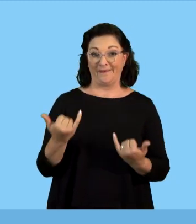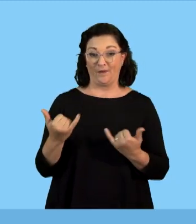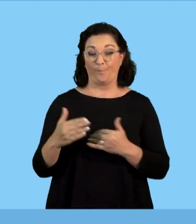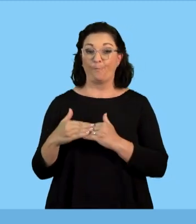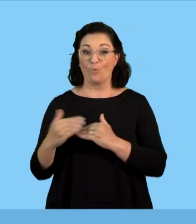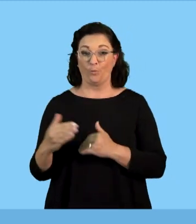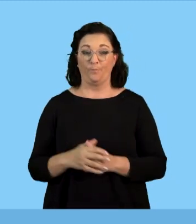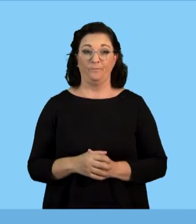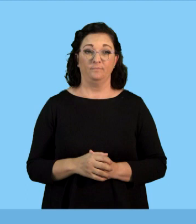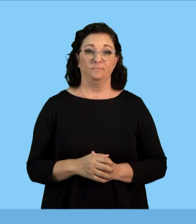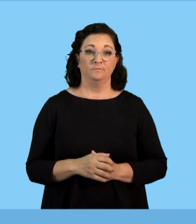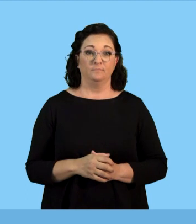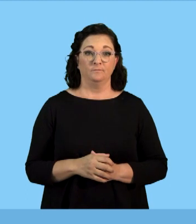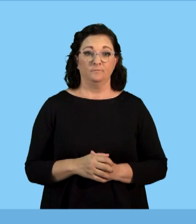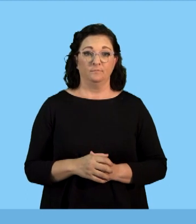is increasing.